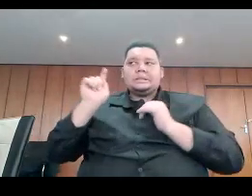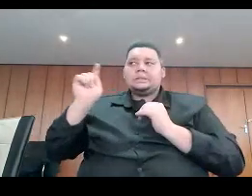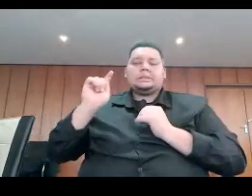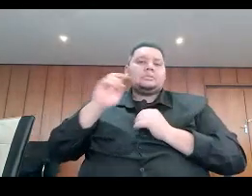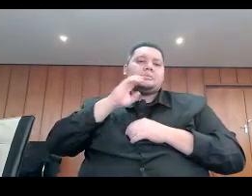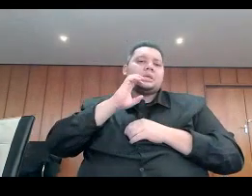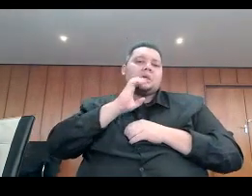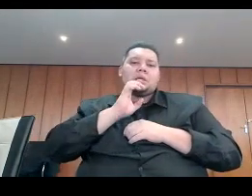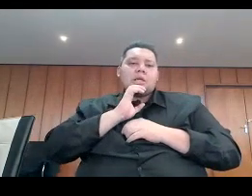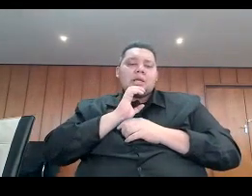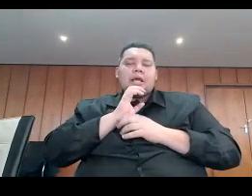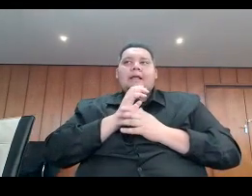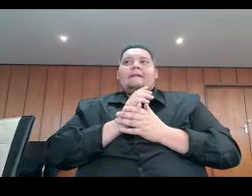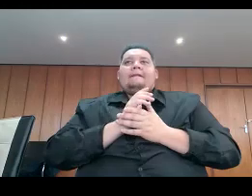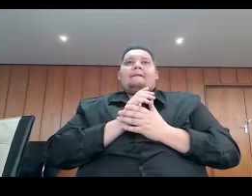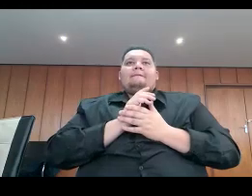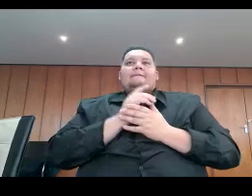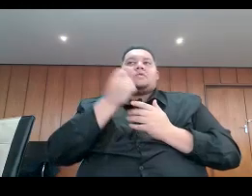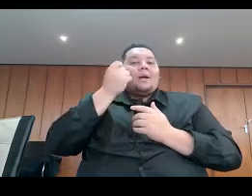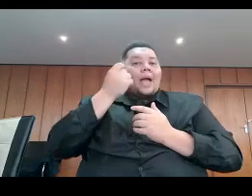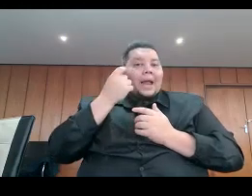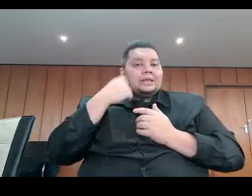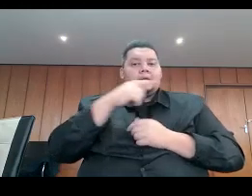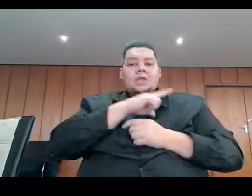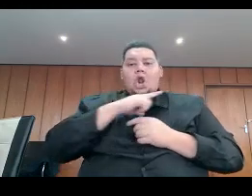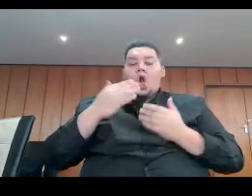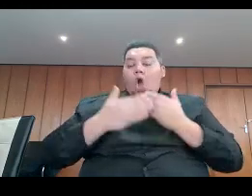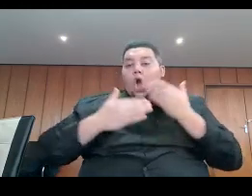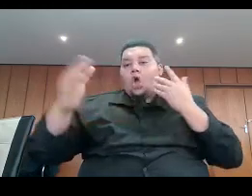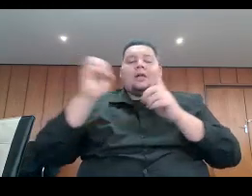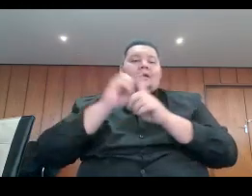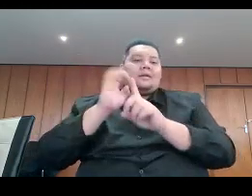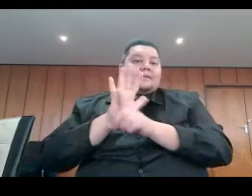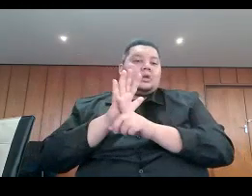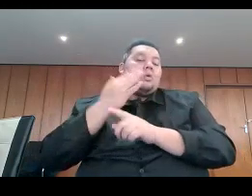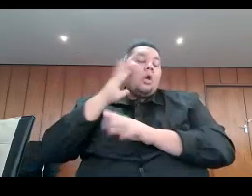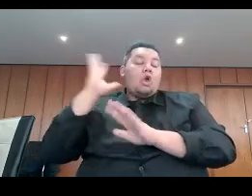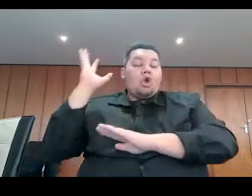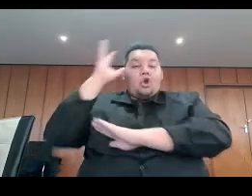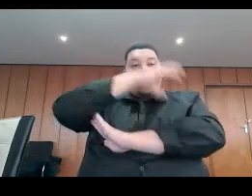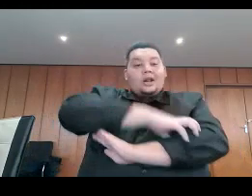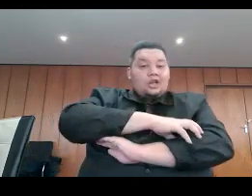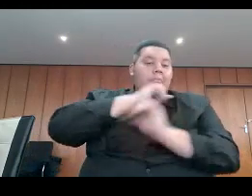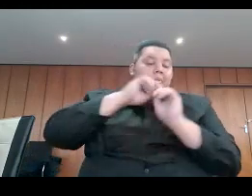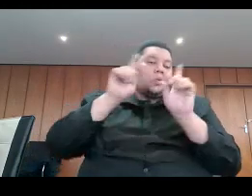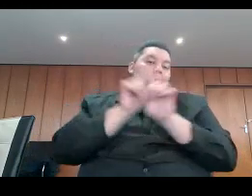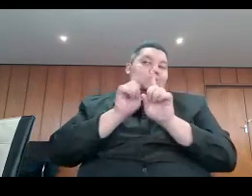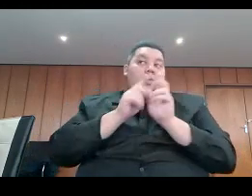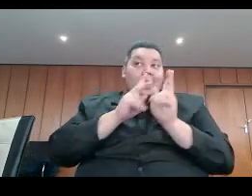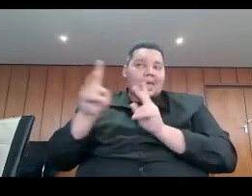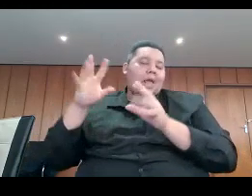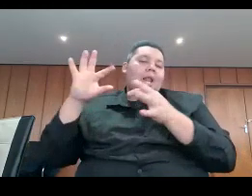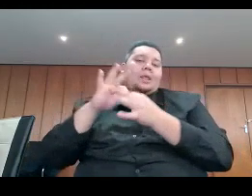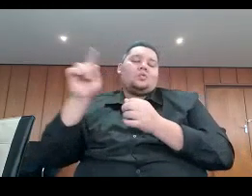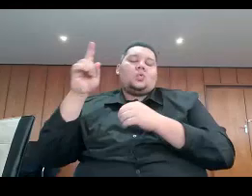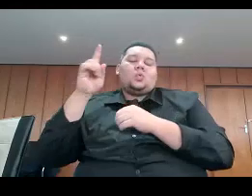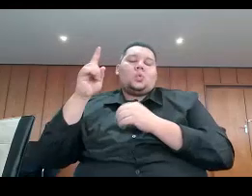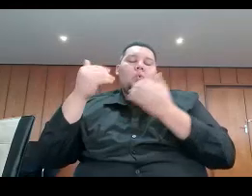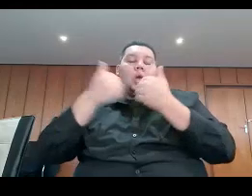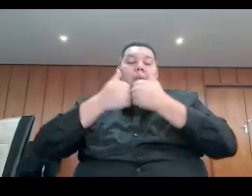means to understand the long-term effects of colonization as well as apartheid.